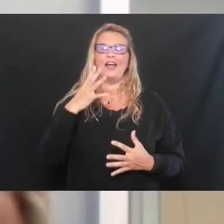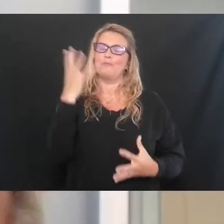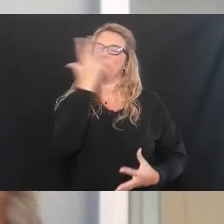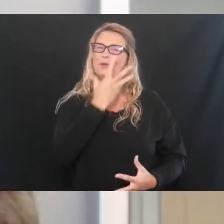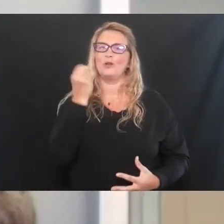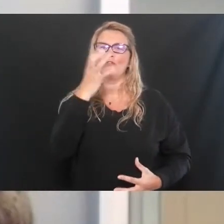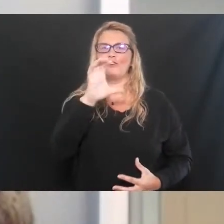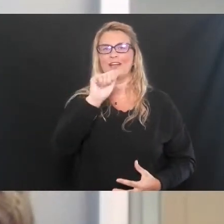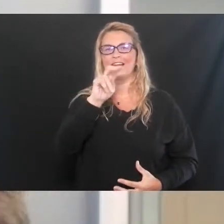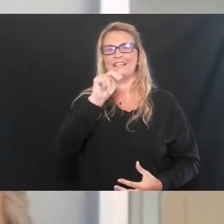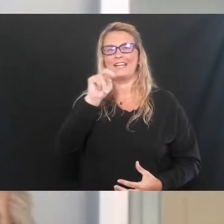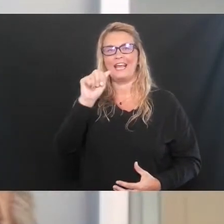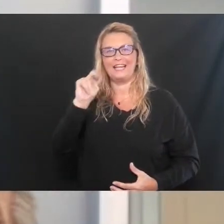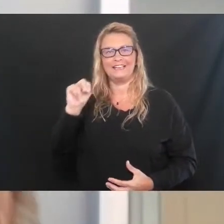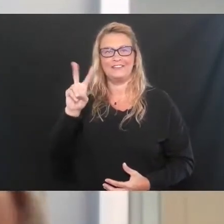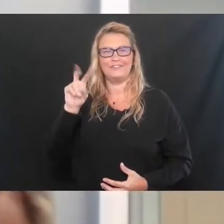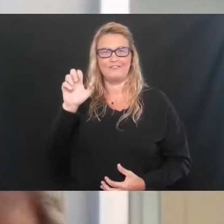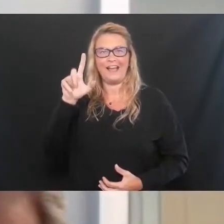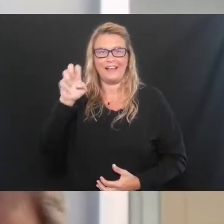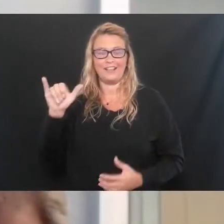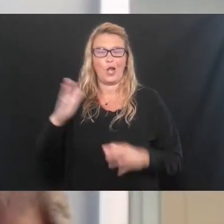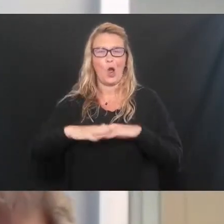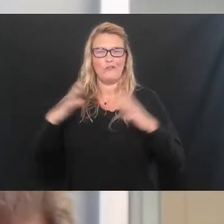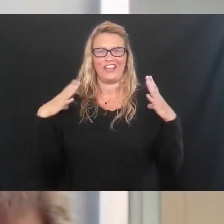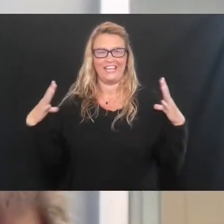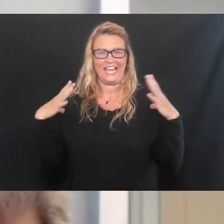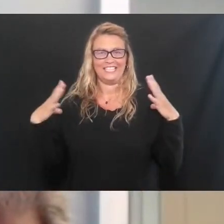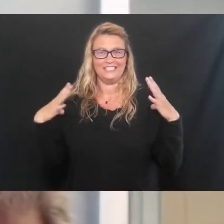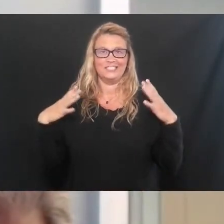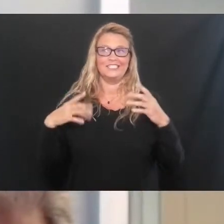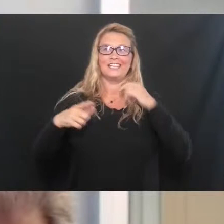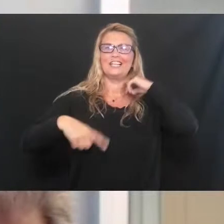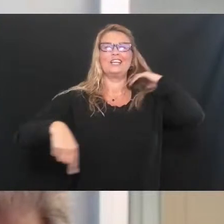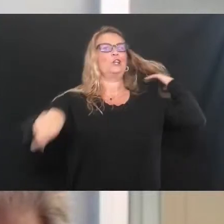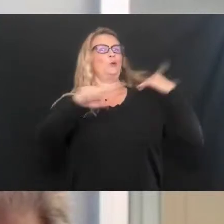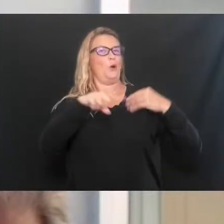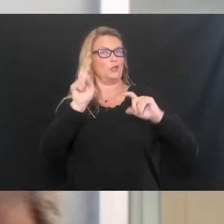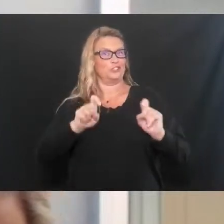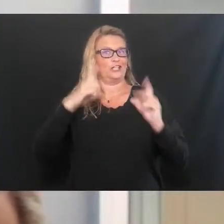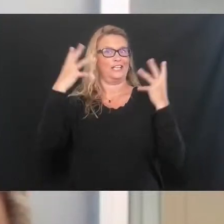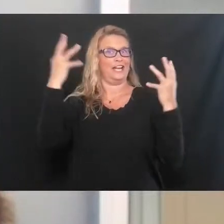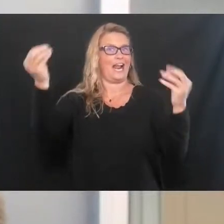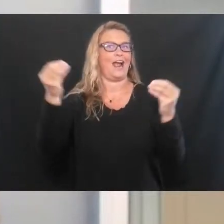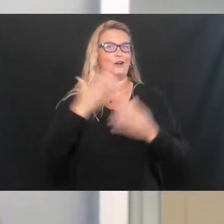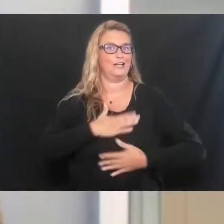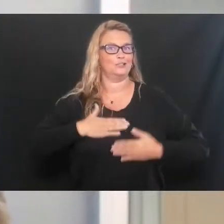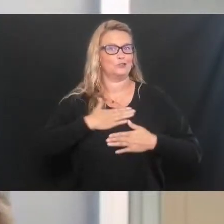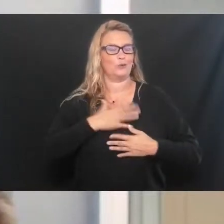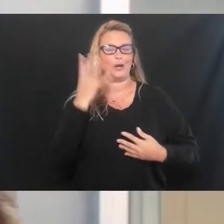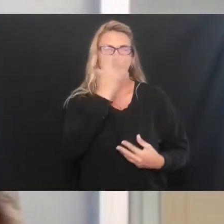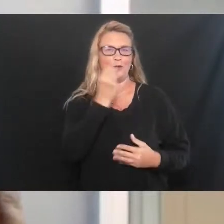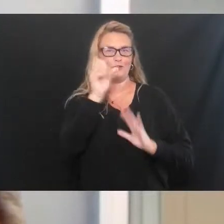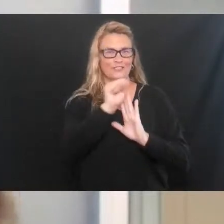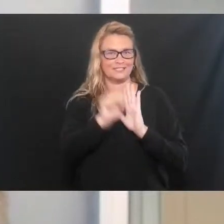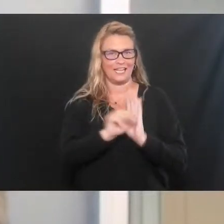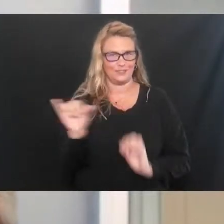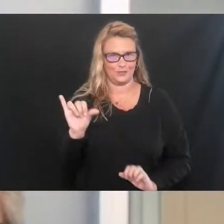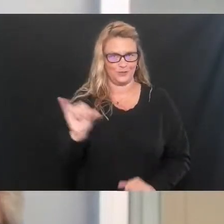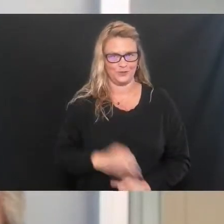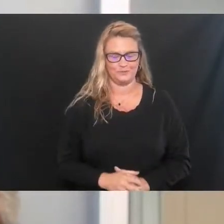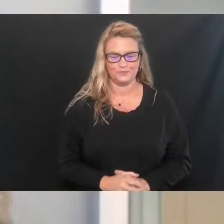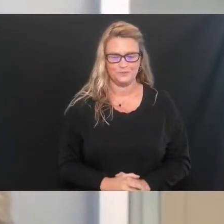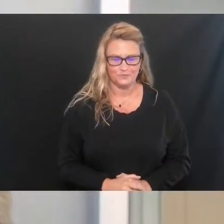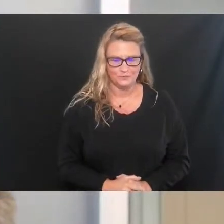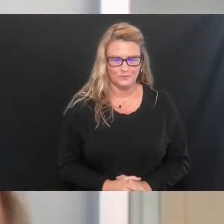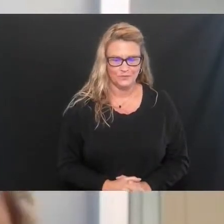go see West Virginia. You can social distance and enjoy the outdoors. A few weeks ago, Dr. Marsh talked about